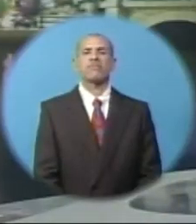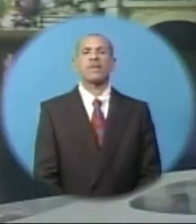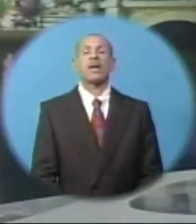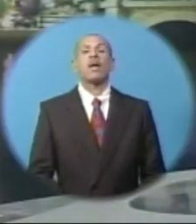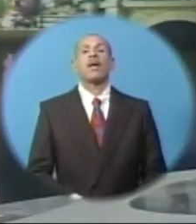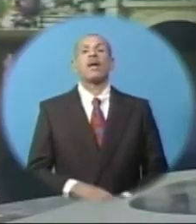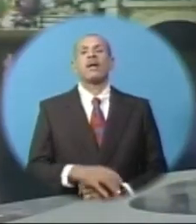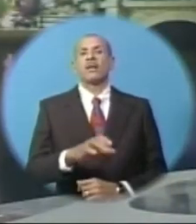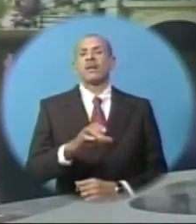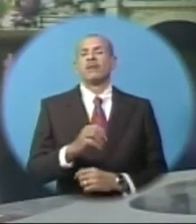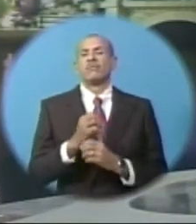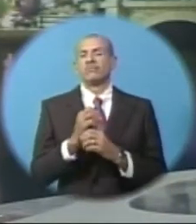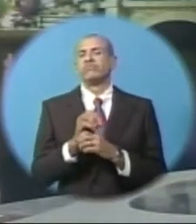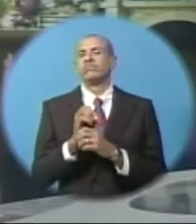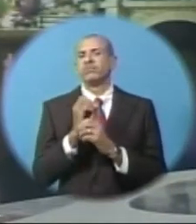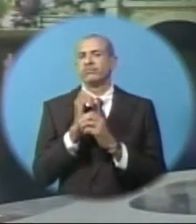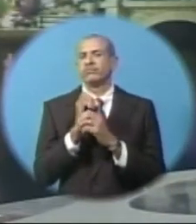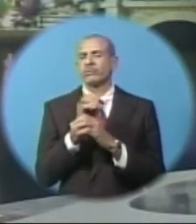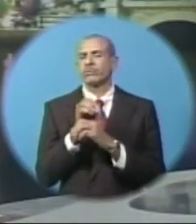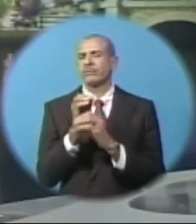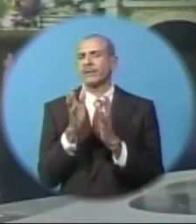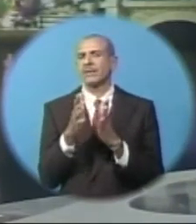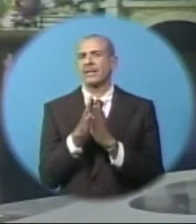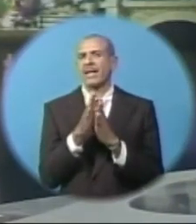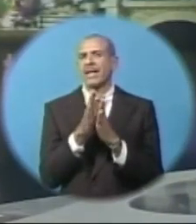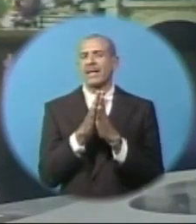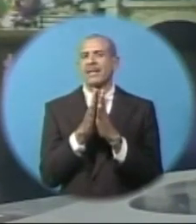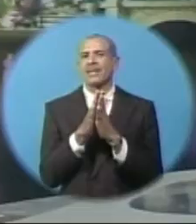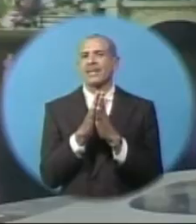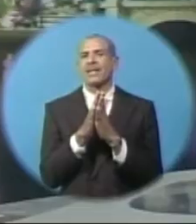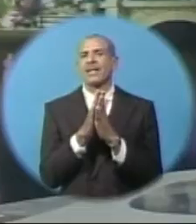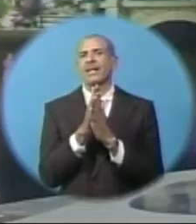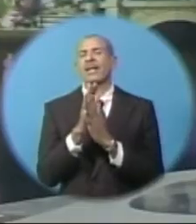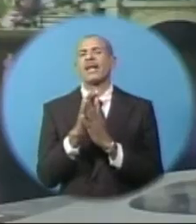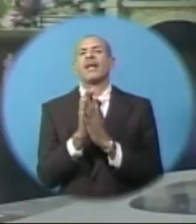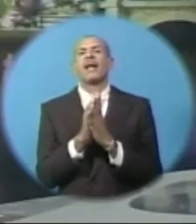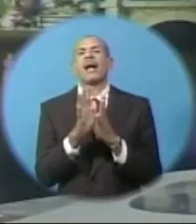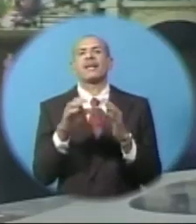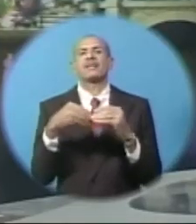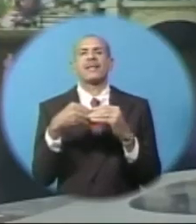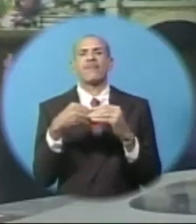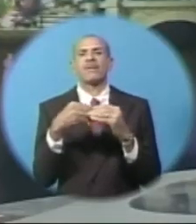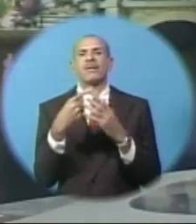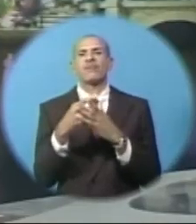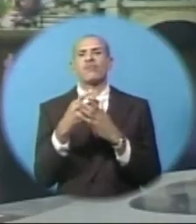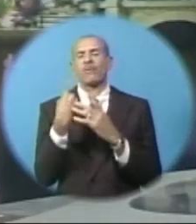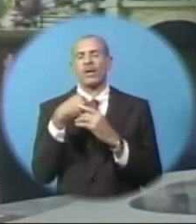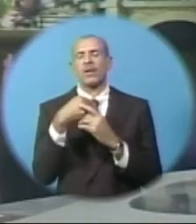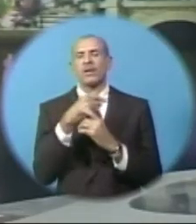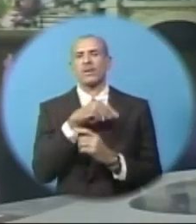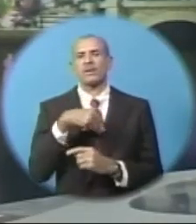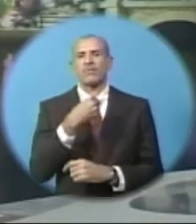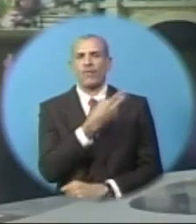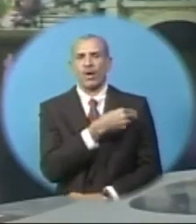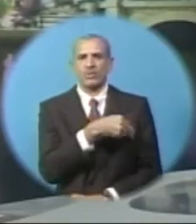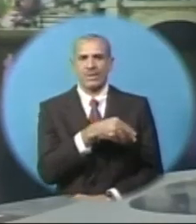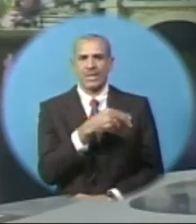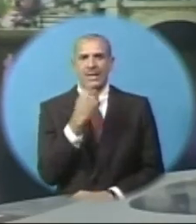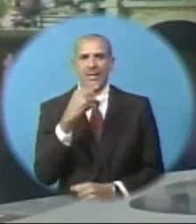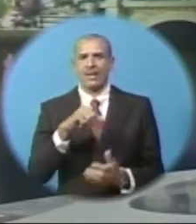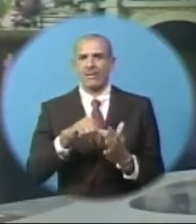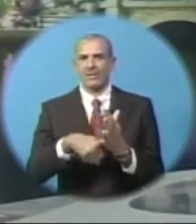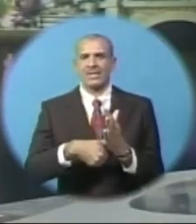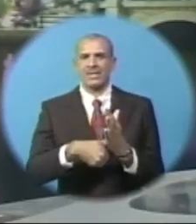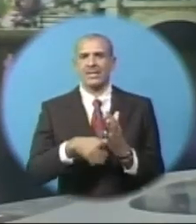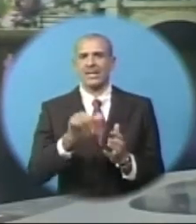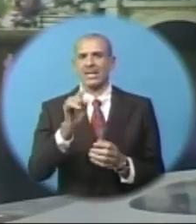Consultant in the Department of Pediatrics, Dr. Clyde Cave, accepted the donation on behalf of the hospital. He stressed providing